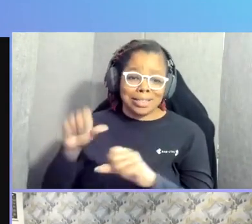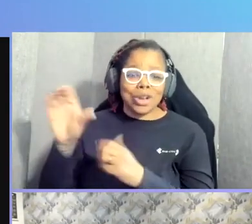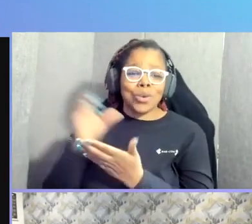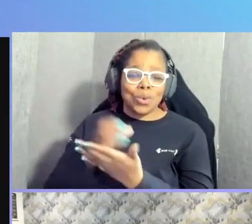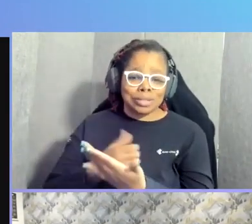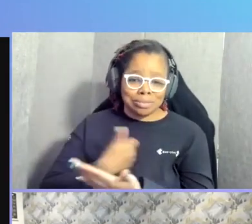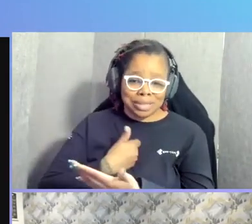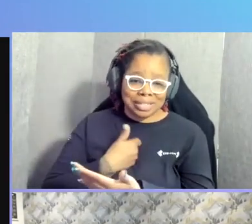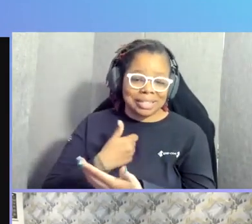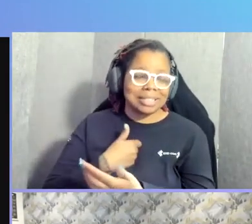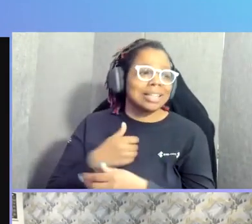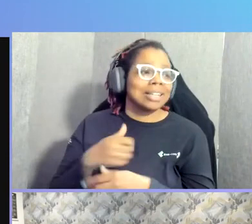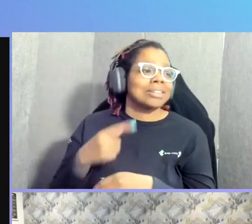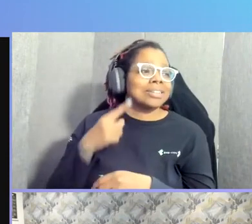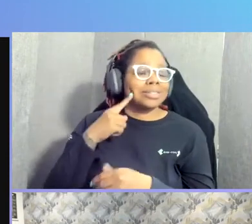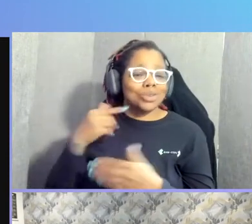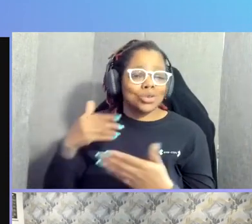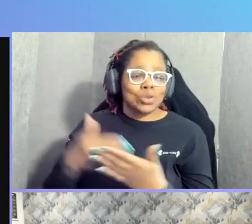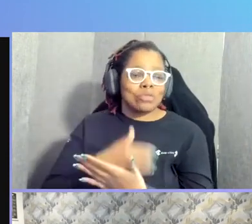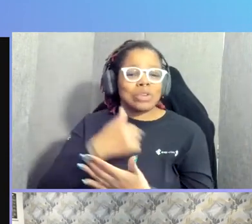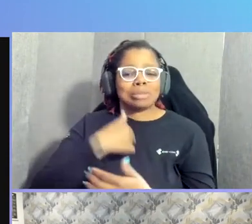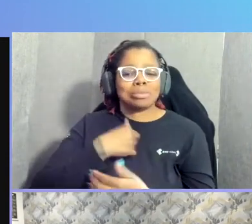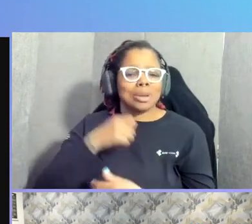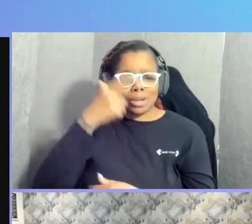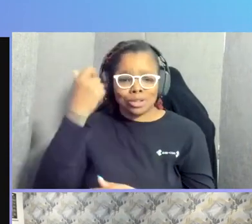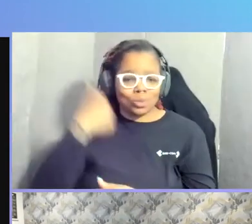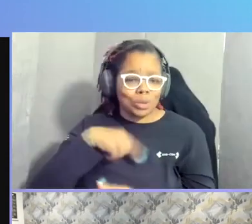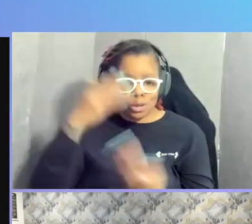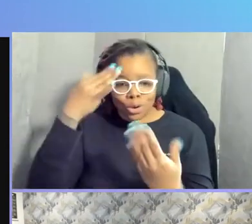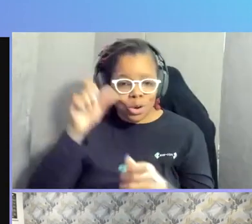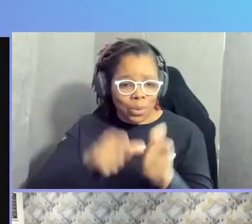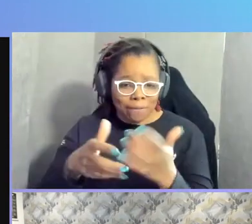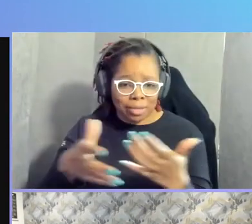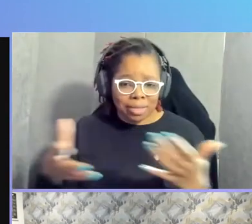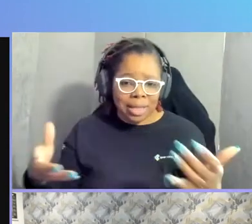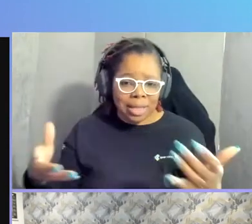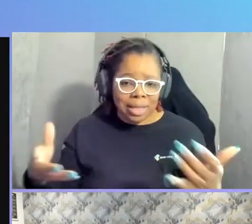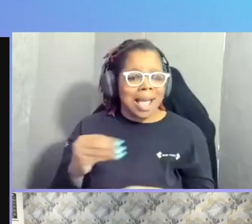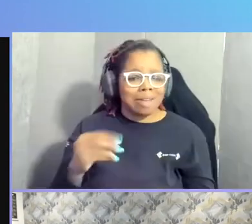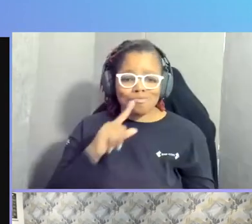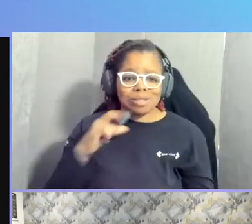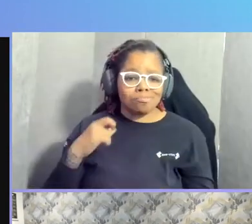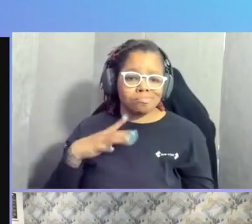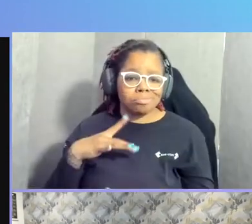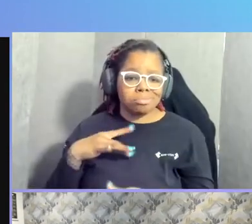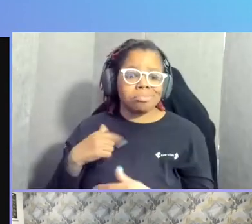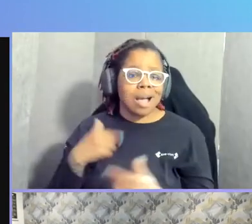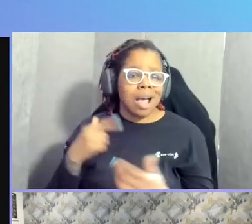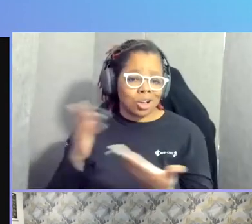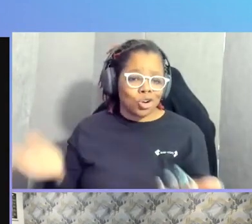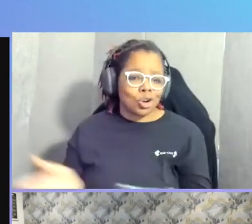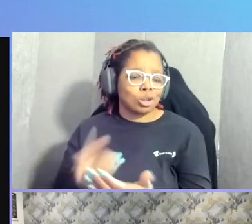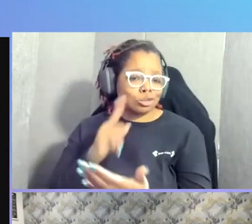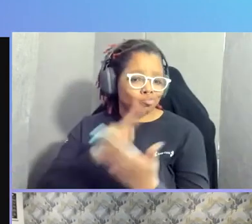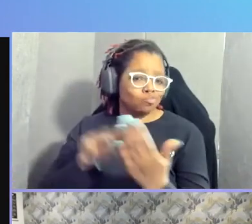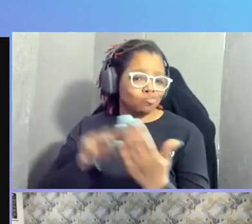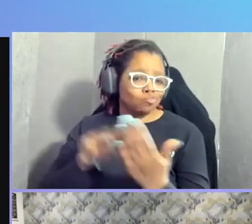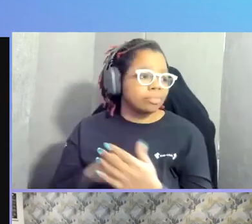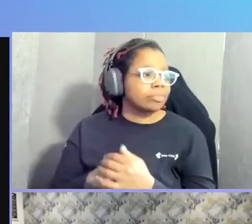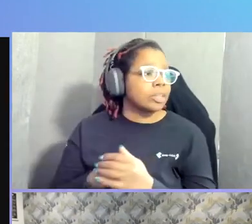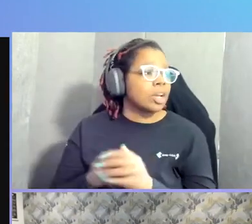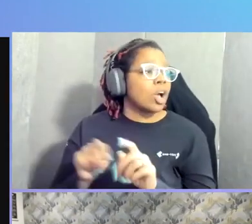even to refresh my mind because we don't know everything. And it's super cool. I encourage you to check it out. We